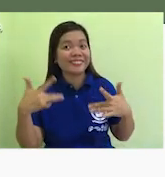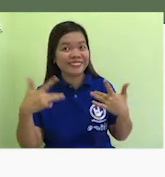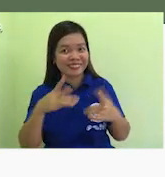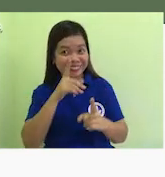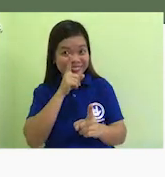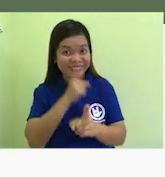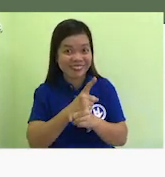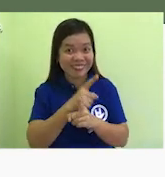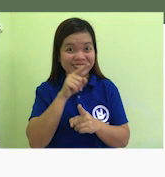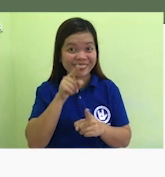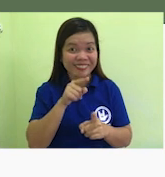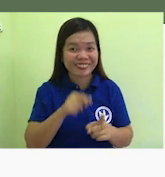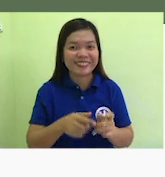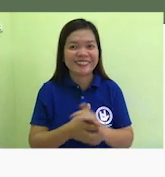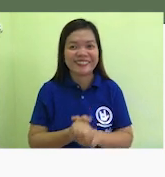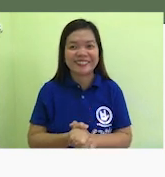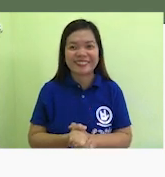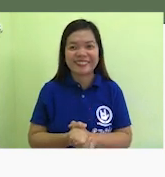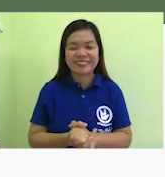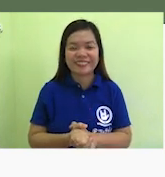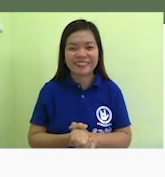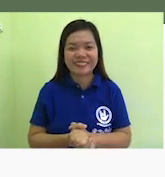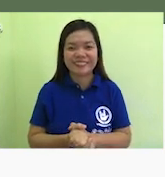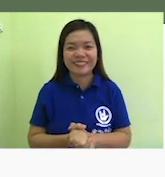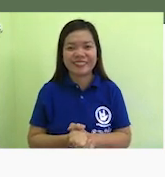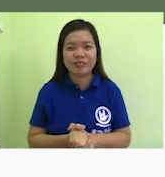is amazing, is it not?